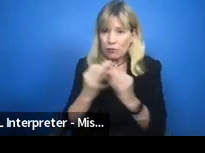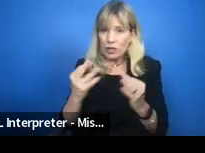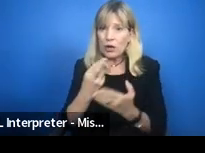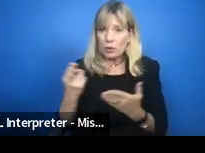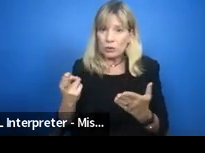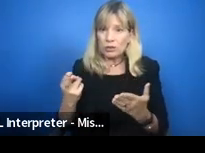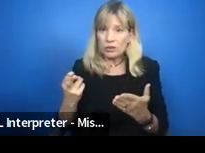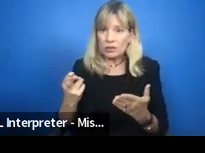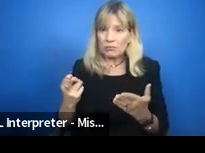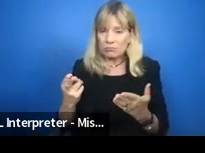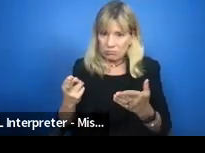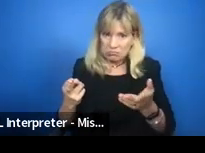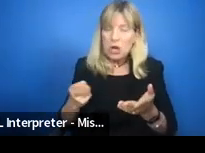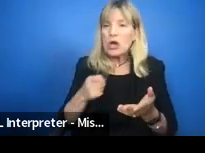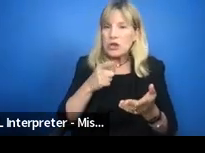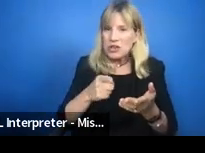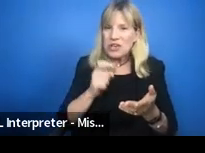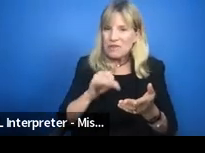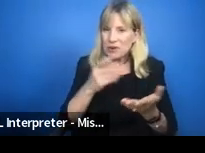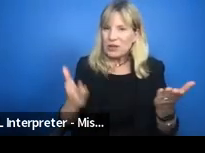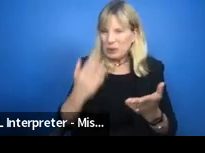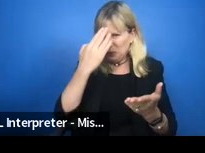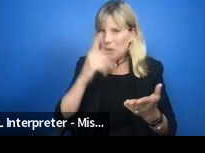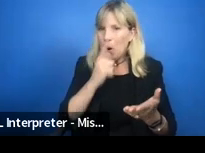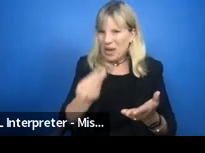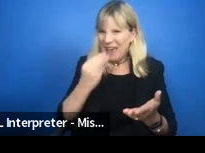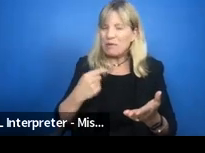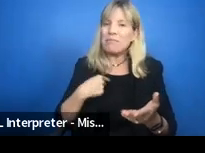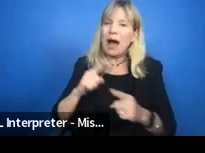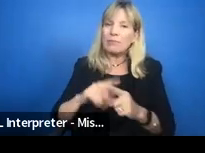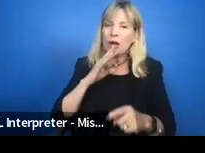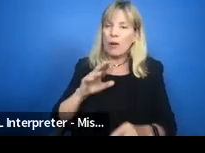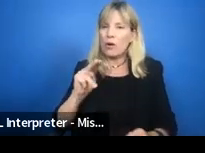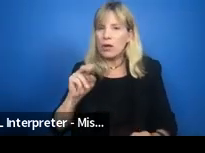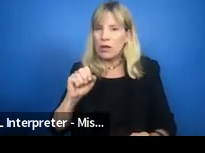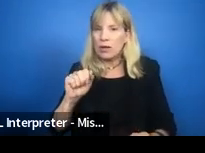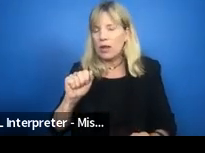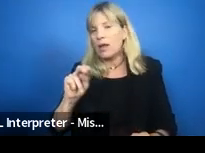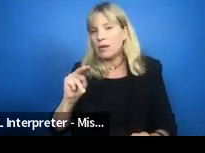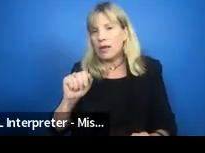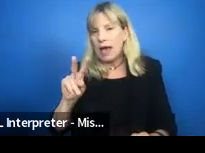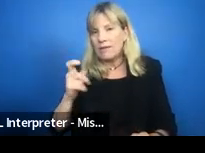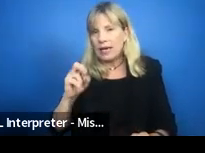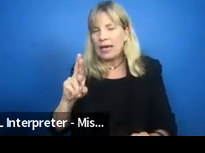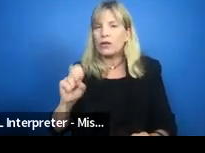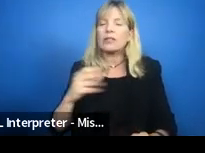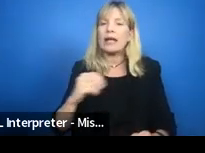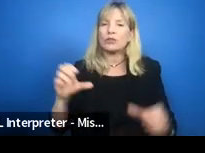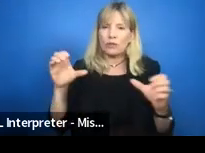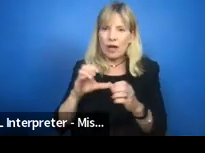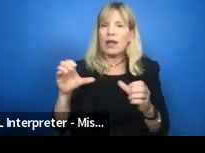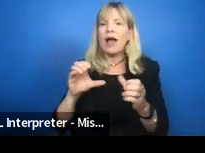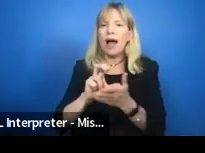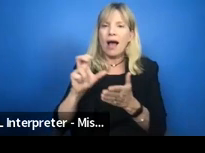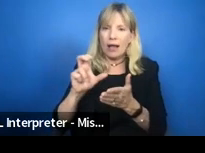come in. Y'all know who you are if you are here, but I'm talking about navigators and certified application counselors. The folks that I